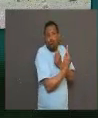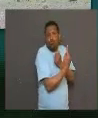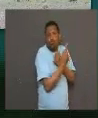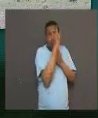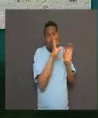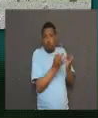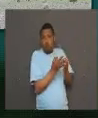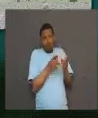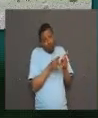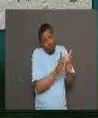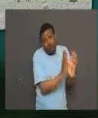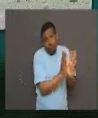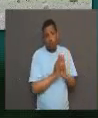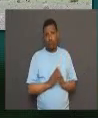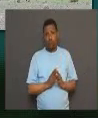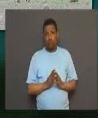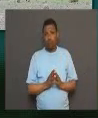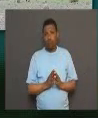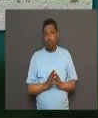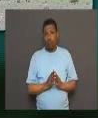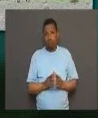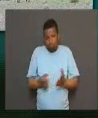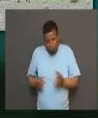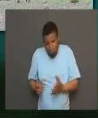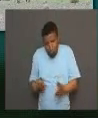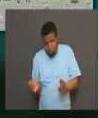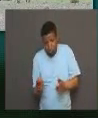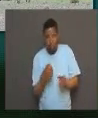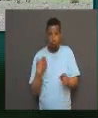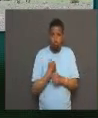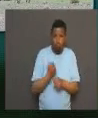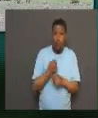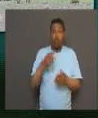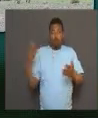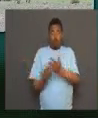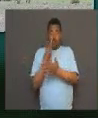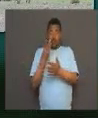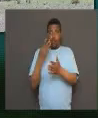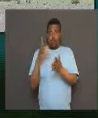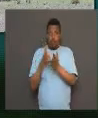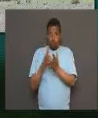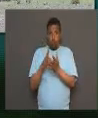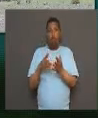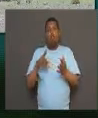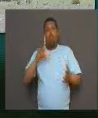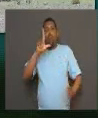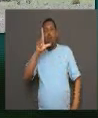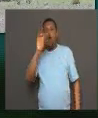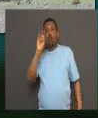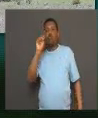one-family farmstead to a great metropolis like New York or London.